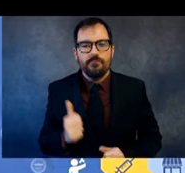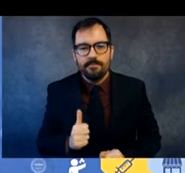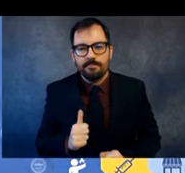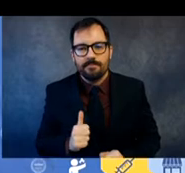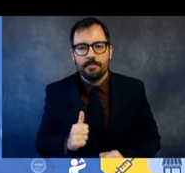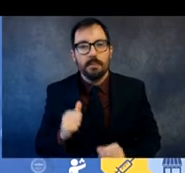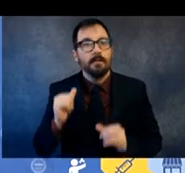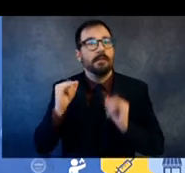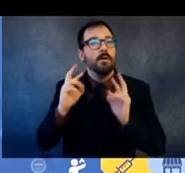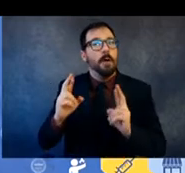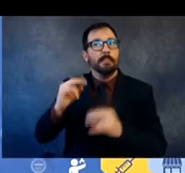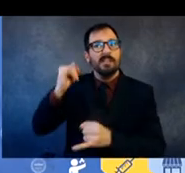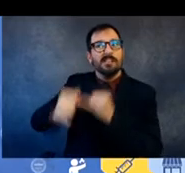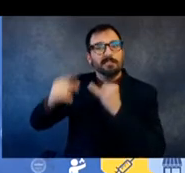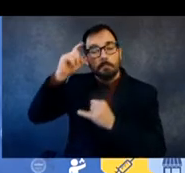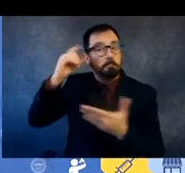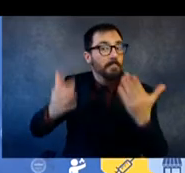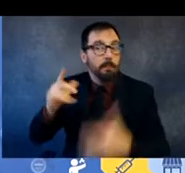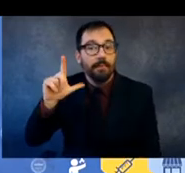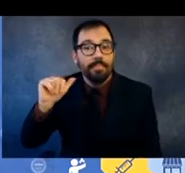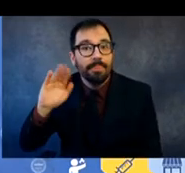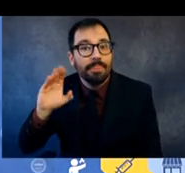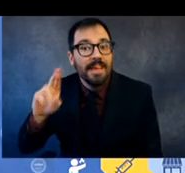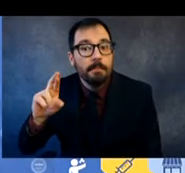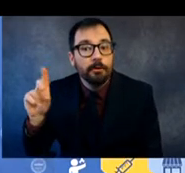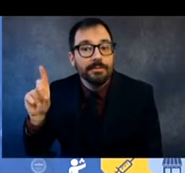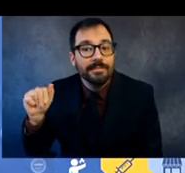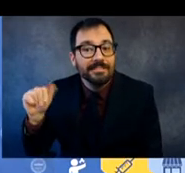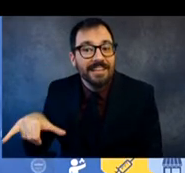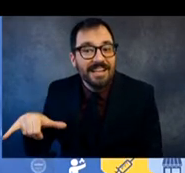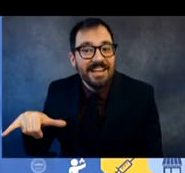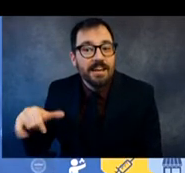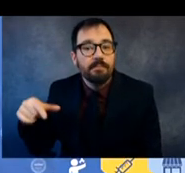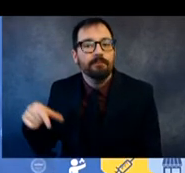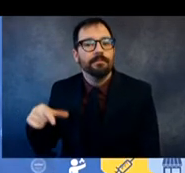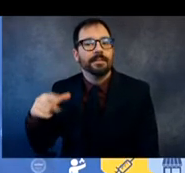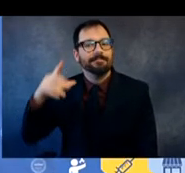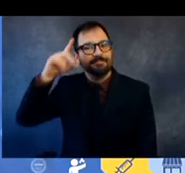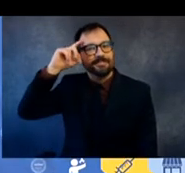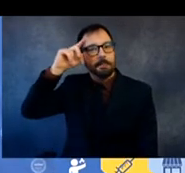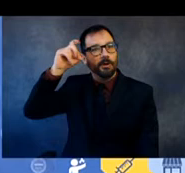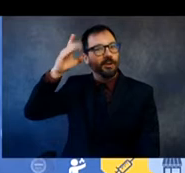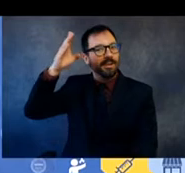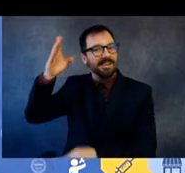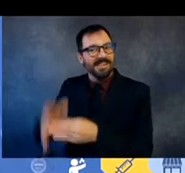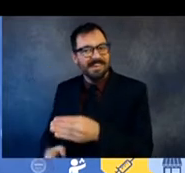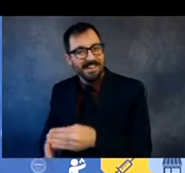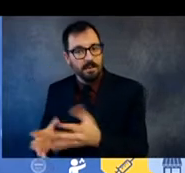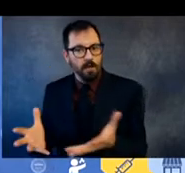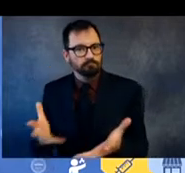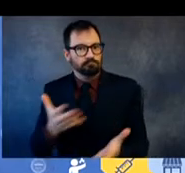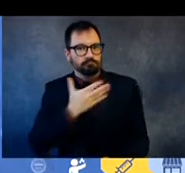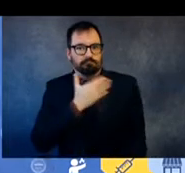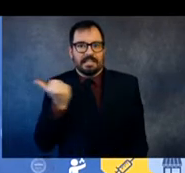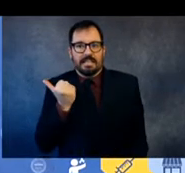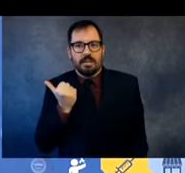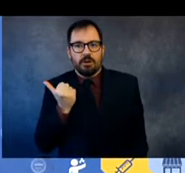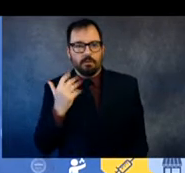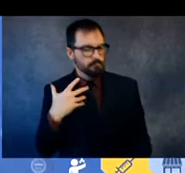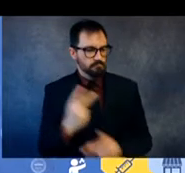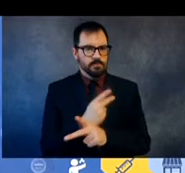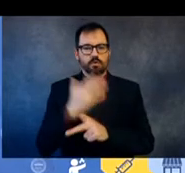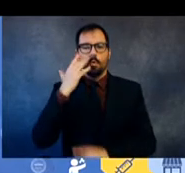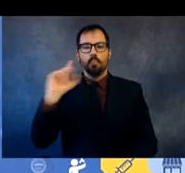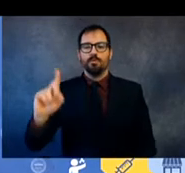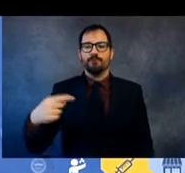maybe Labor Day, to have a much better fix on where we're at, and we'll have a much